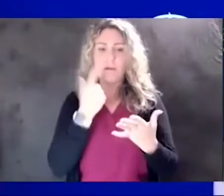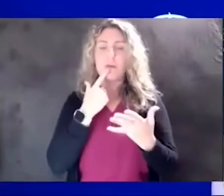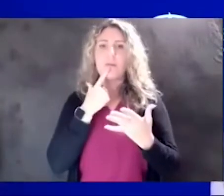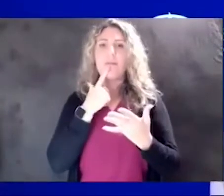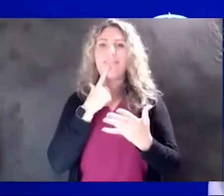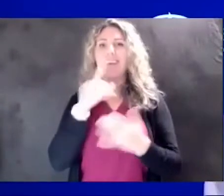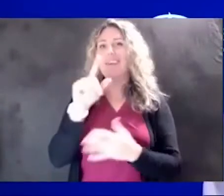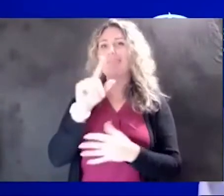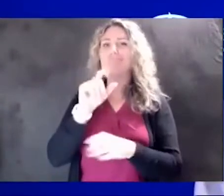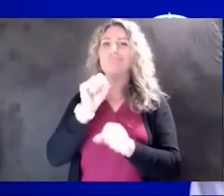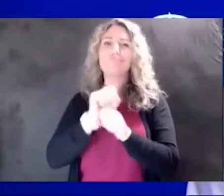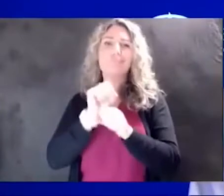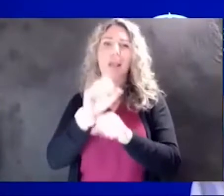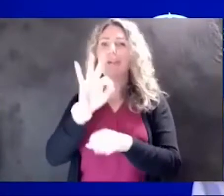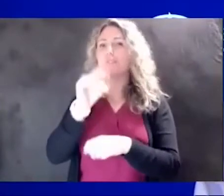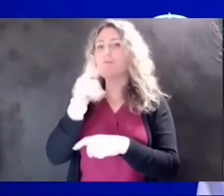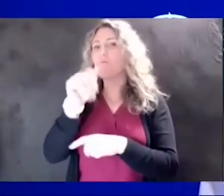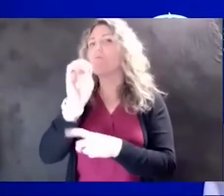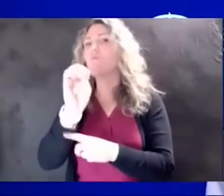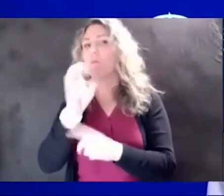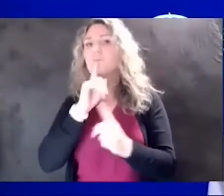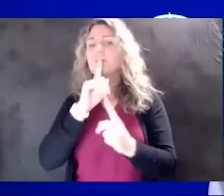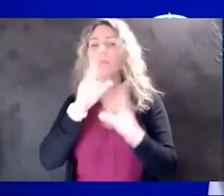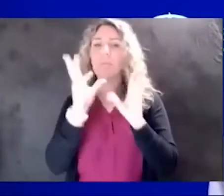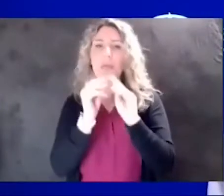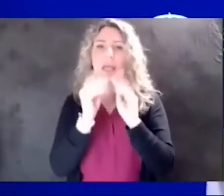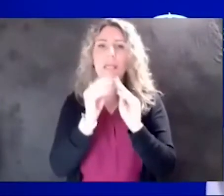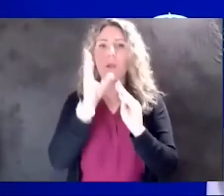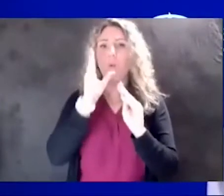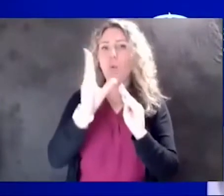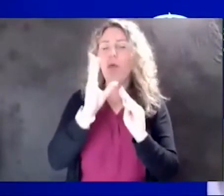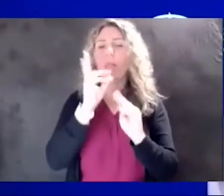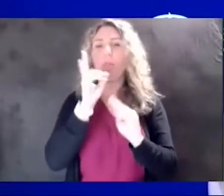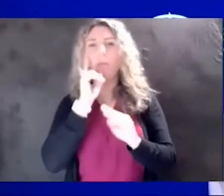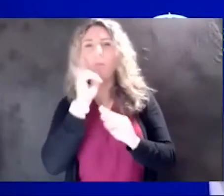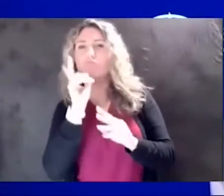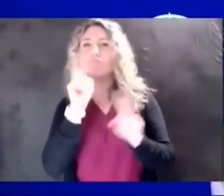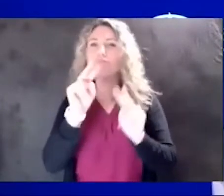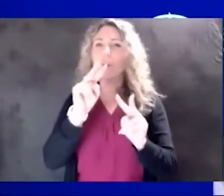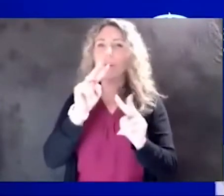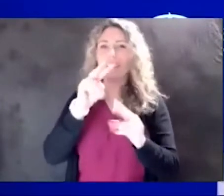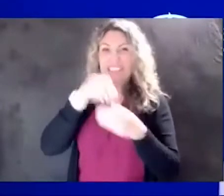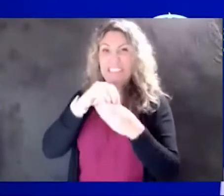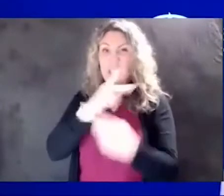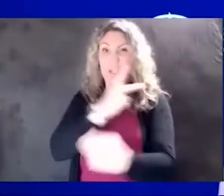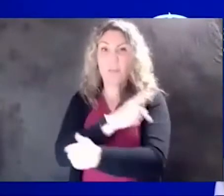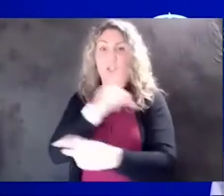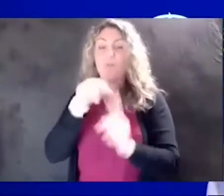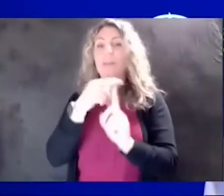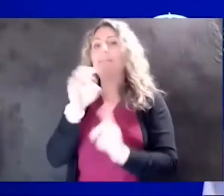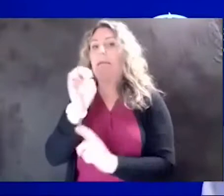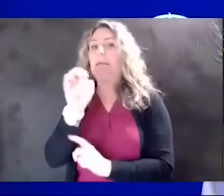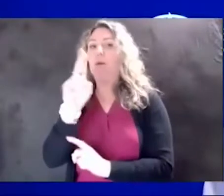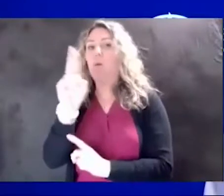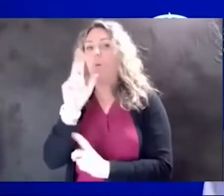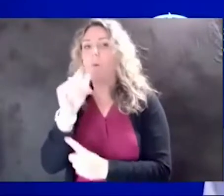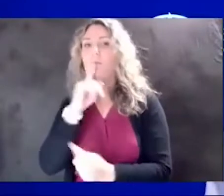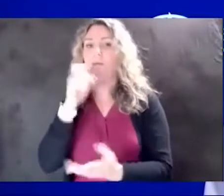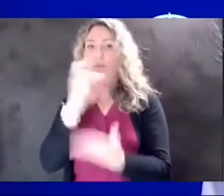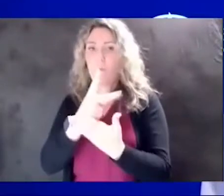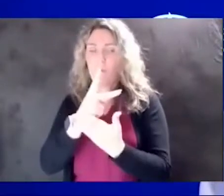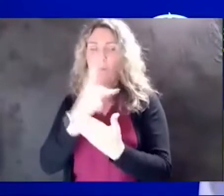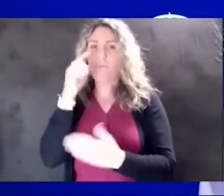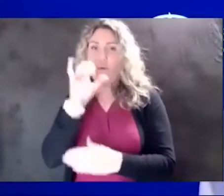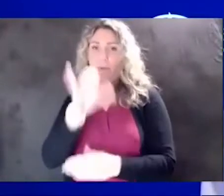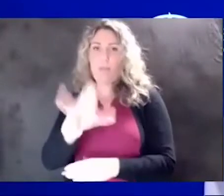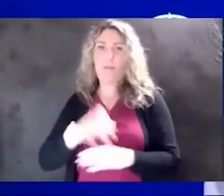today, and we will be looking to use it as an inpatient when the emergency use authorization does come through for that,